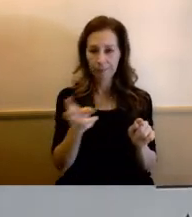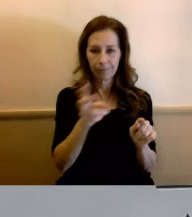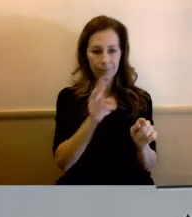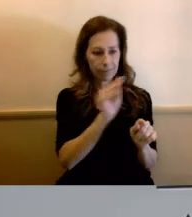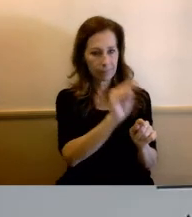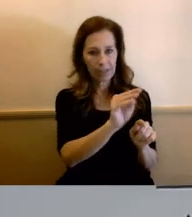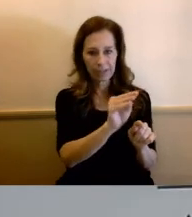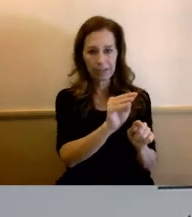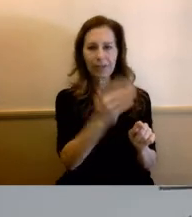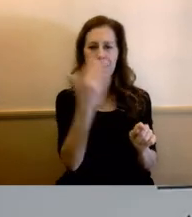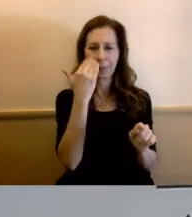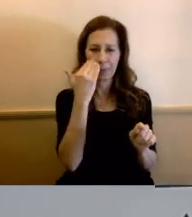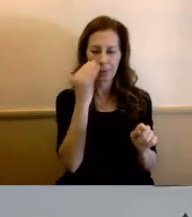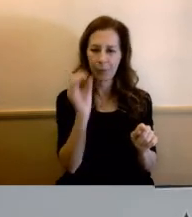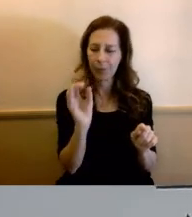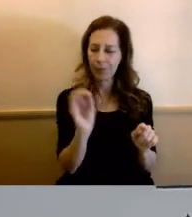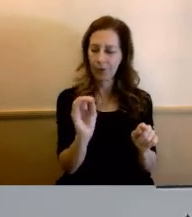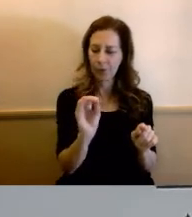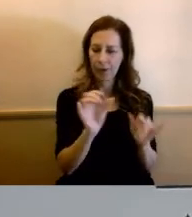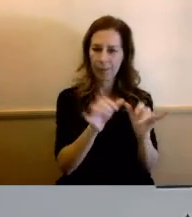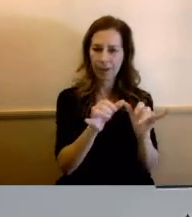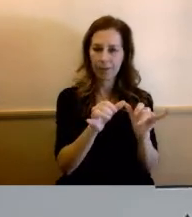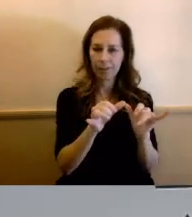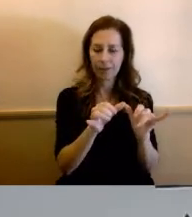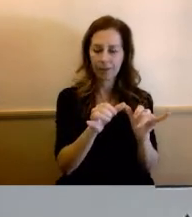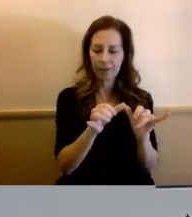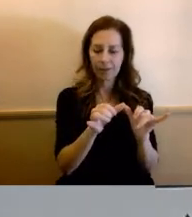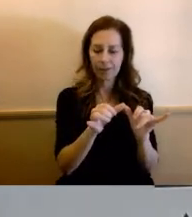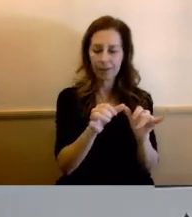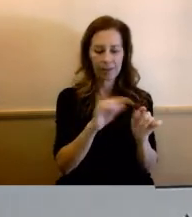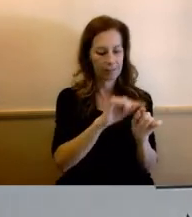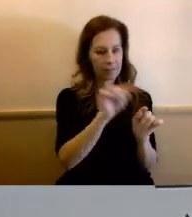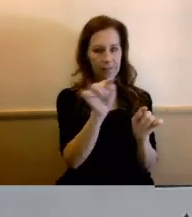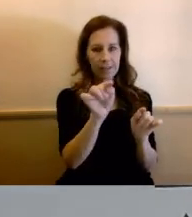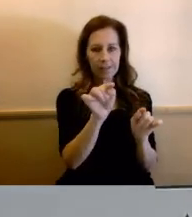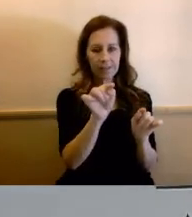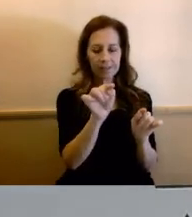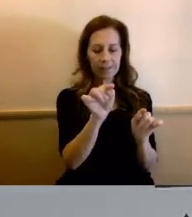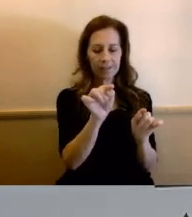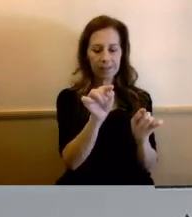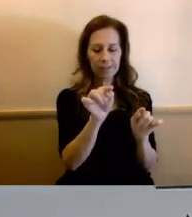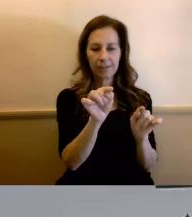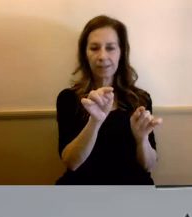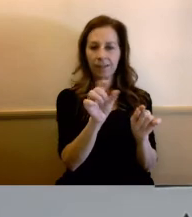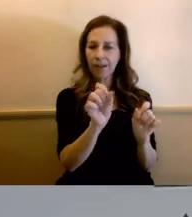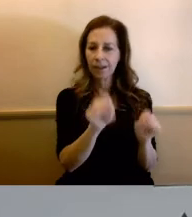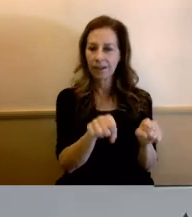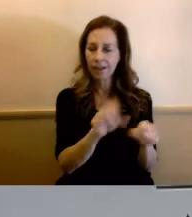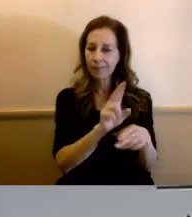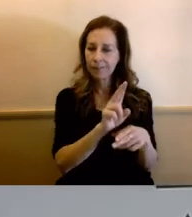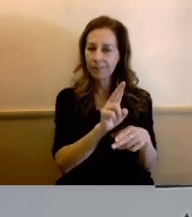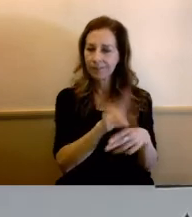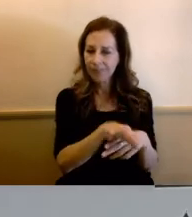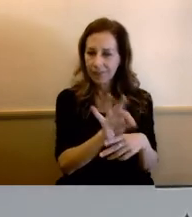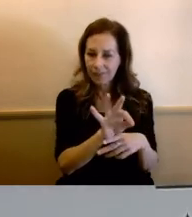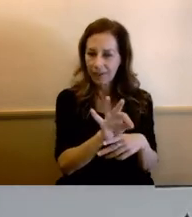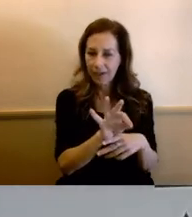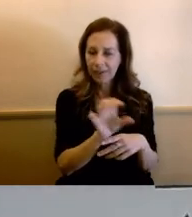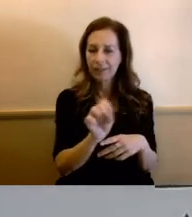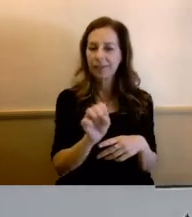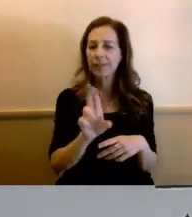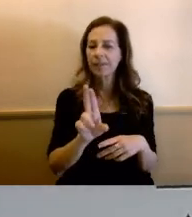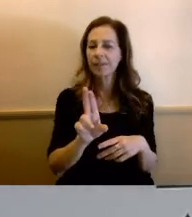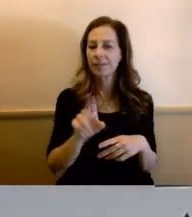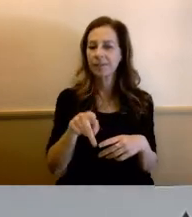measurement. If I do that, then I can use, I can find the supplement to this angle, which is